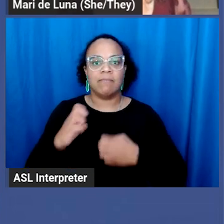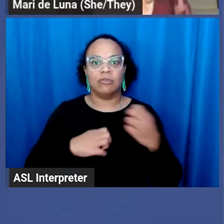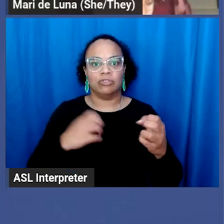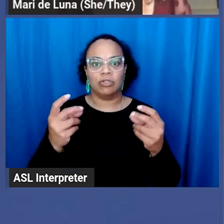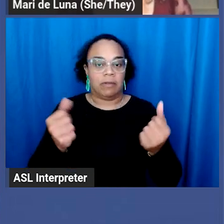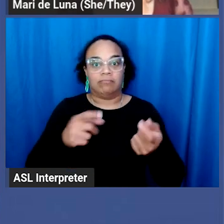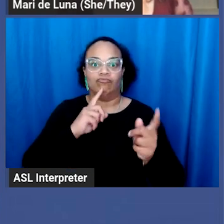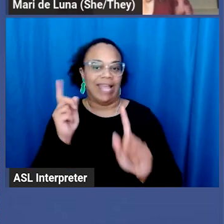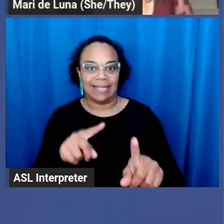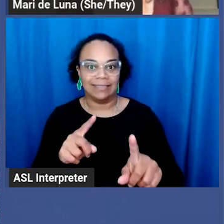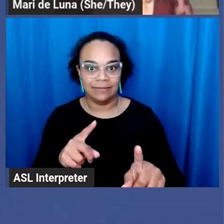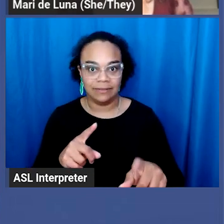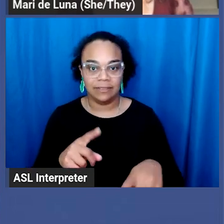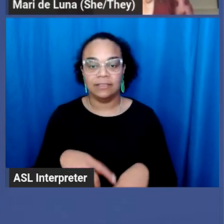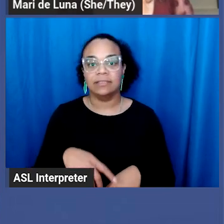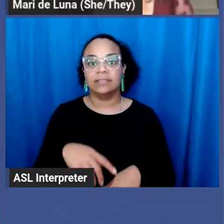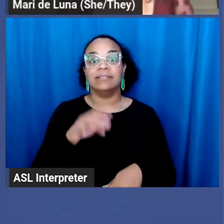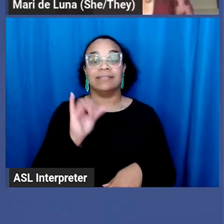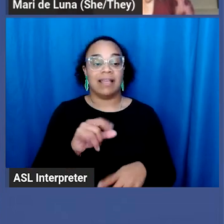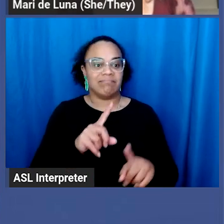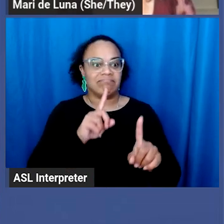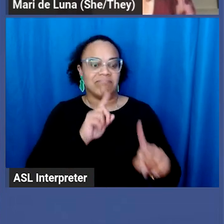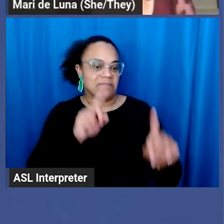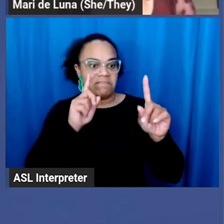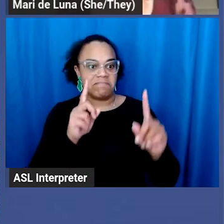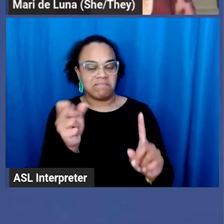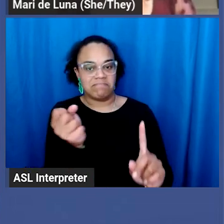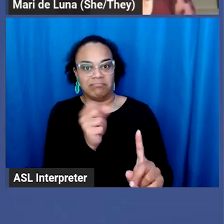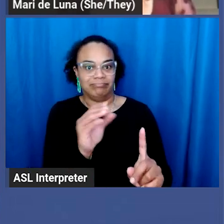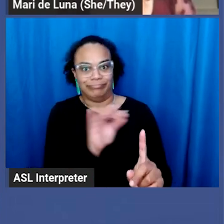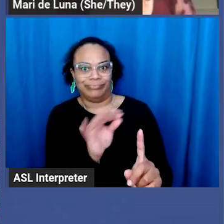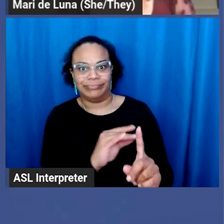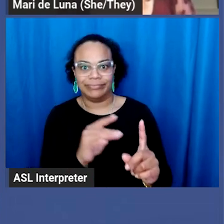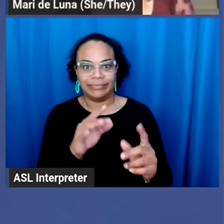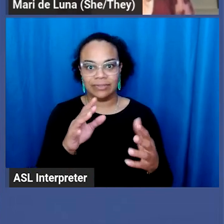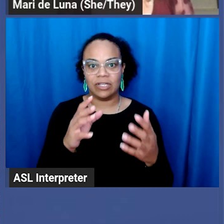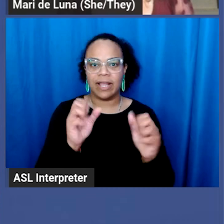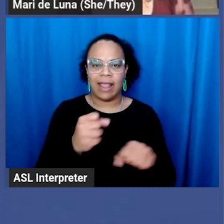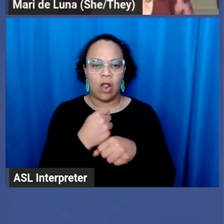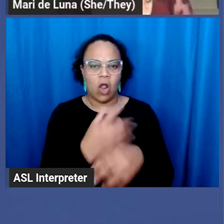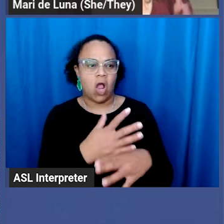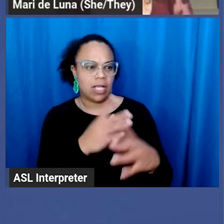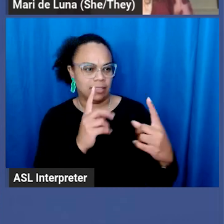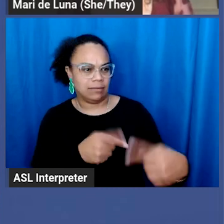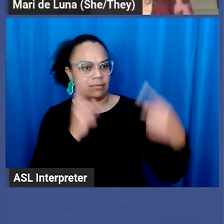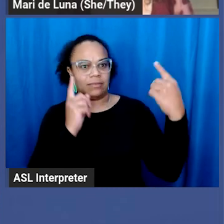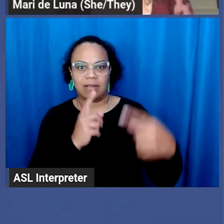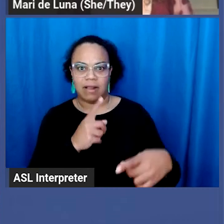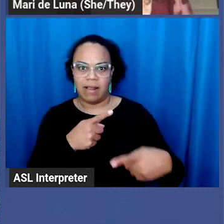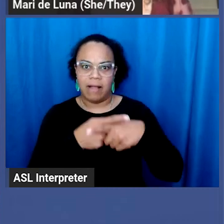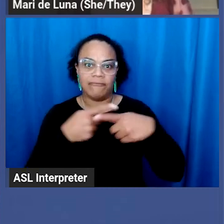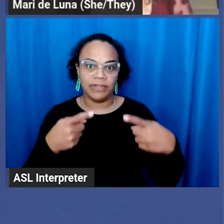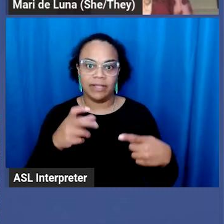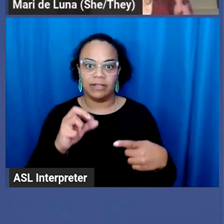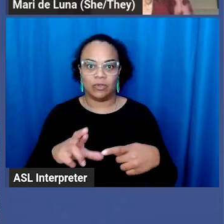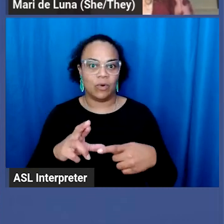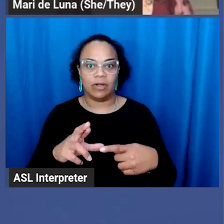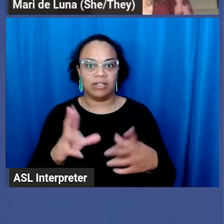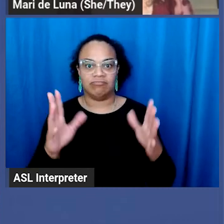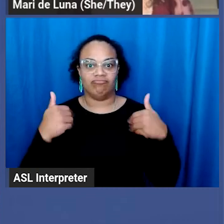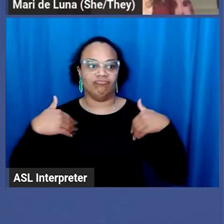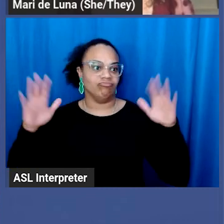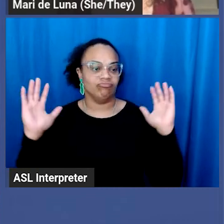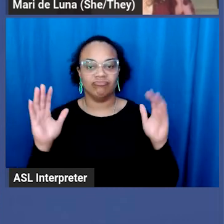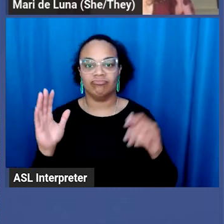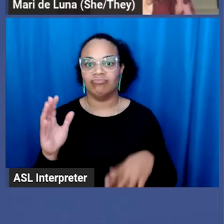lead into conflict and shutdowns. This can hinder collaborations, it can hinder